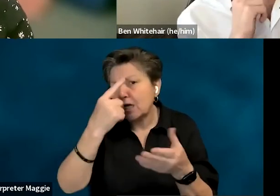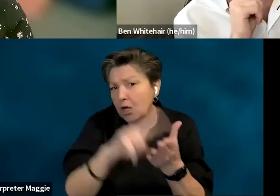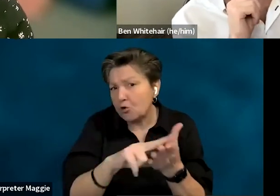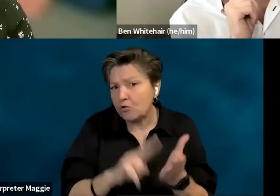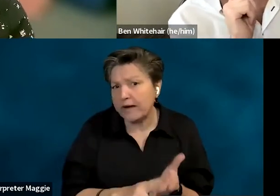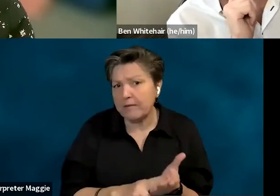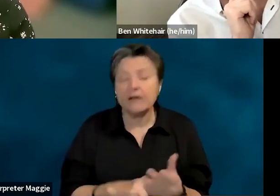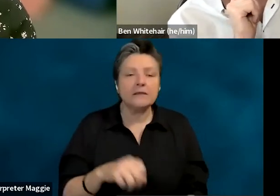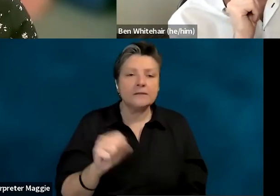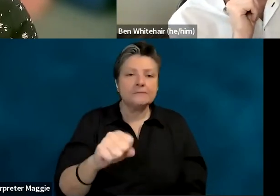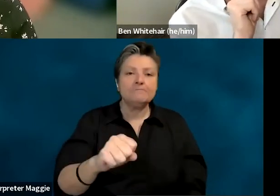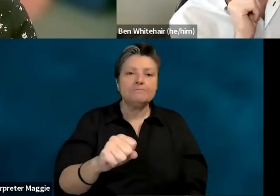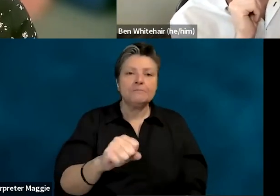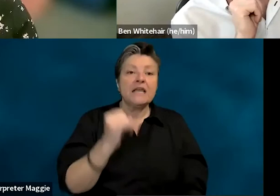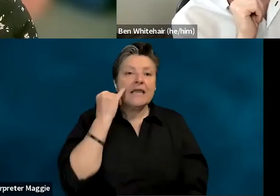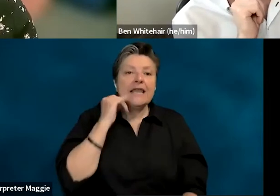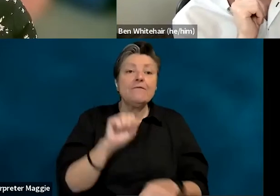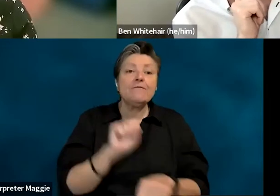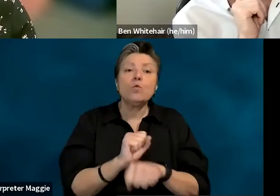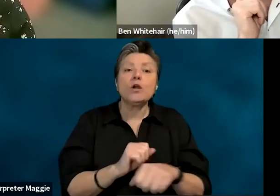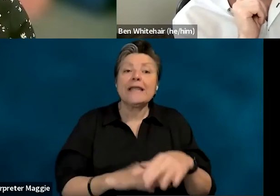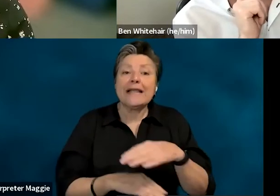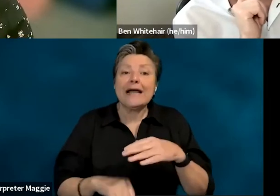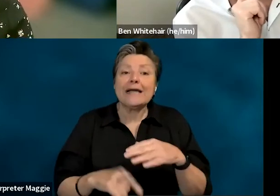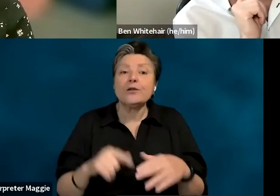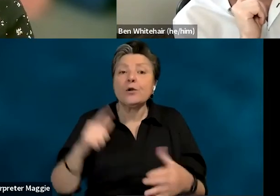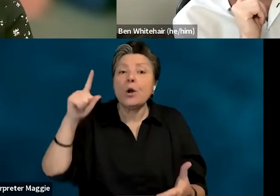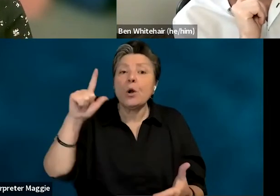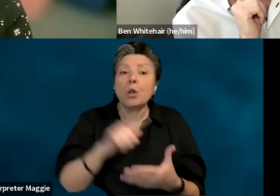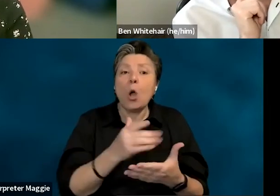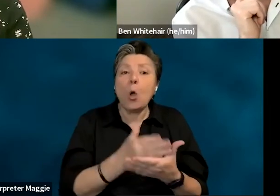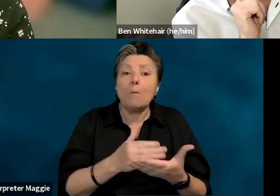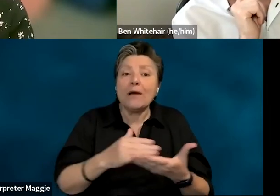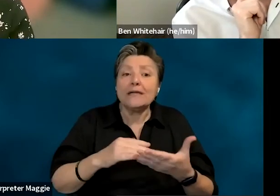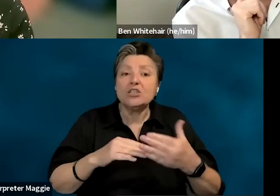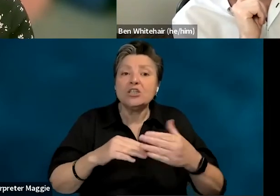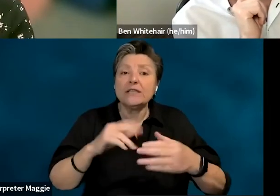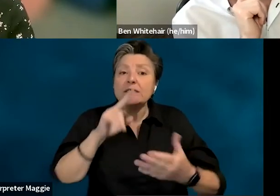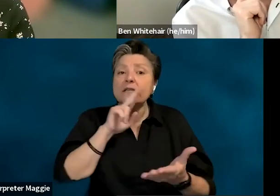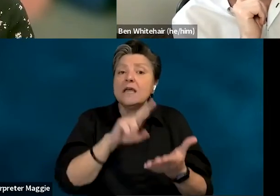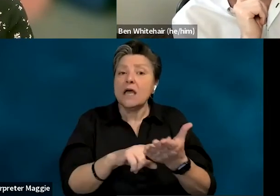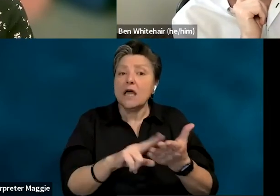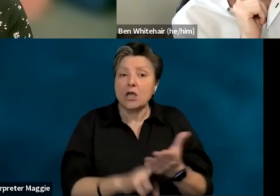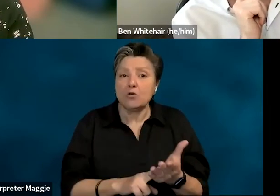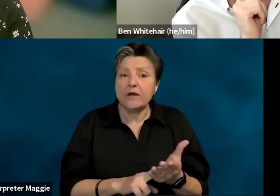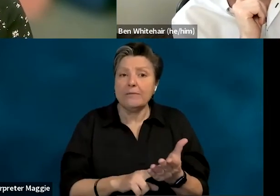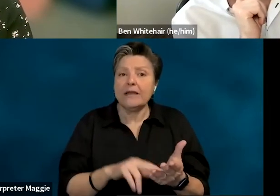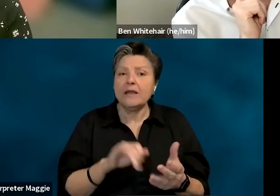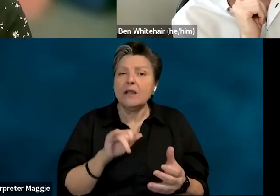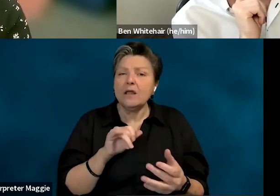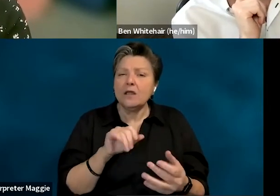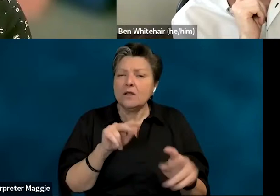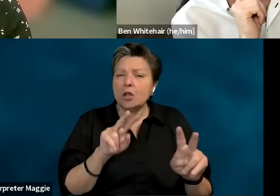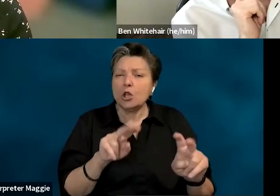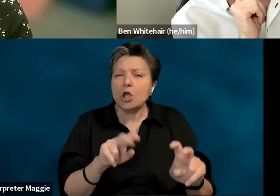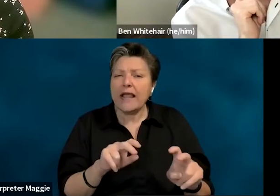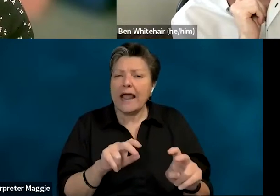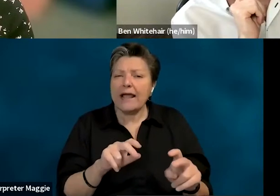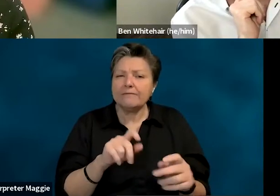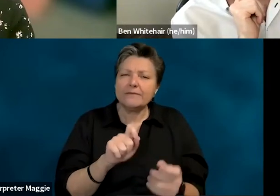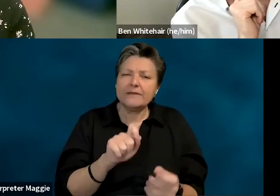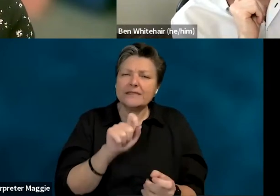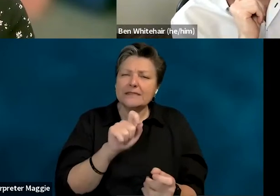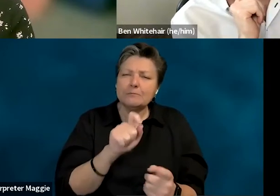If you're working under one of the low budget agreements, you want to look at the agreement, the applicable letter agreement for that project too, like the ultra low budget